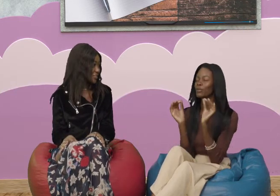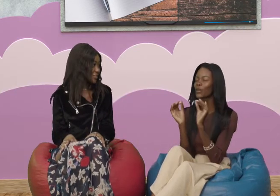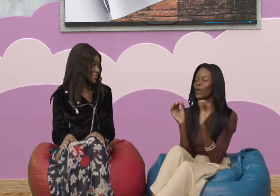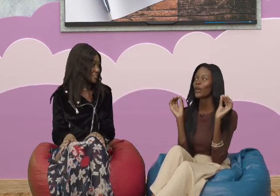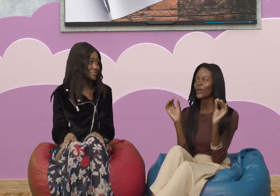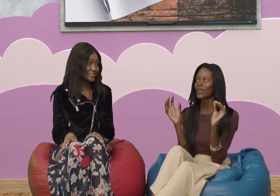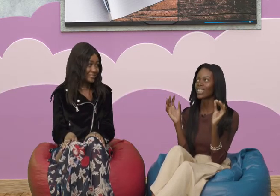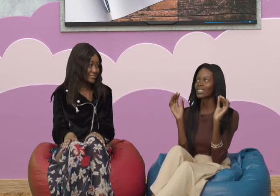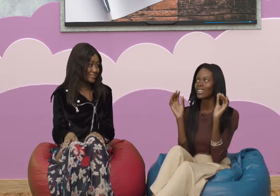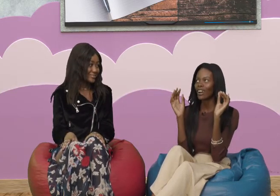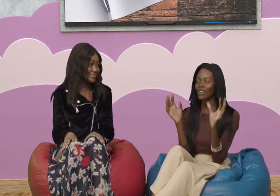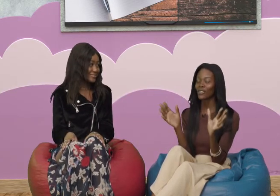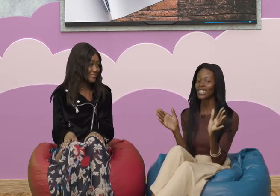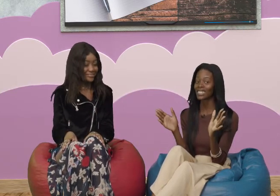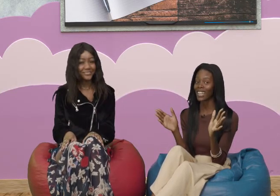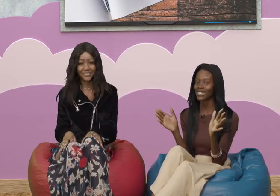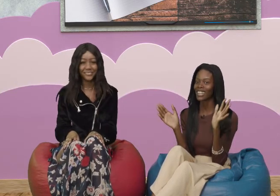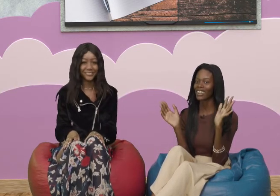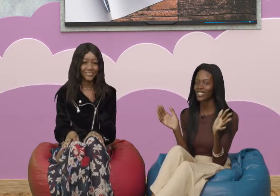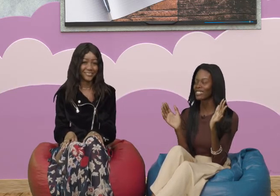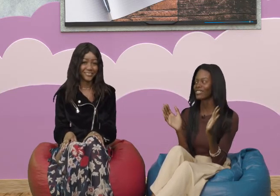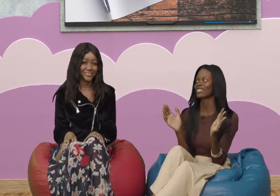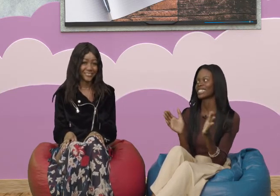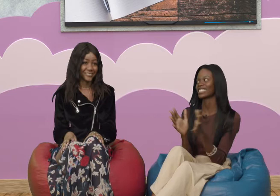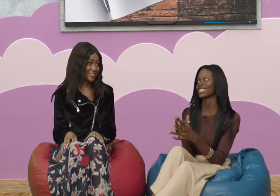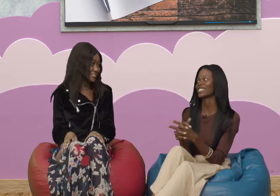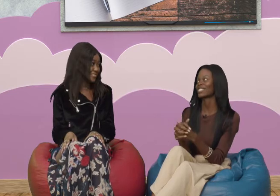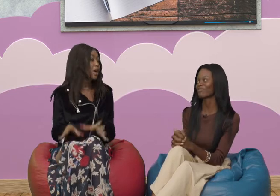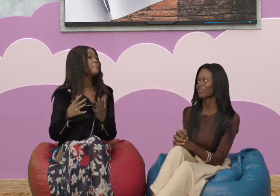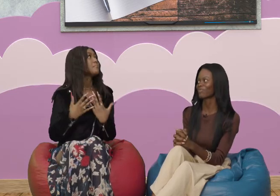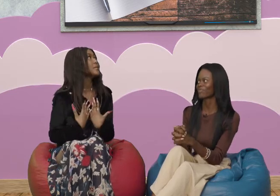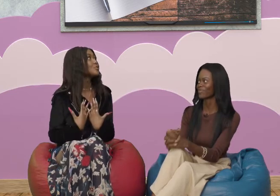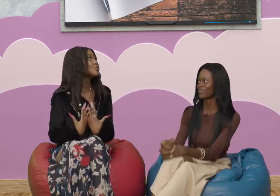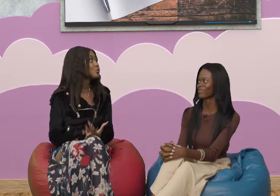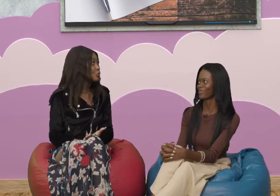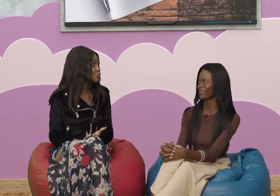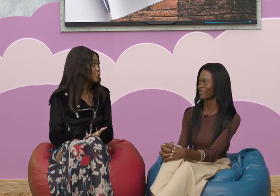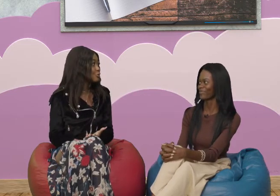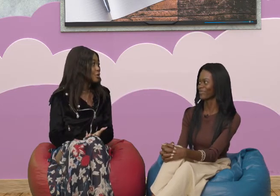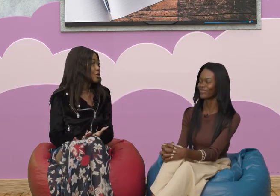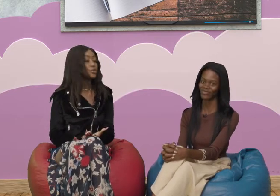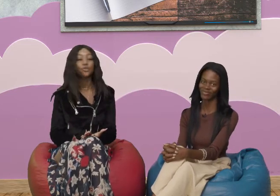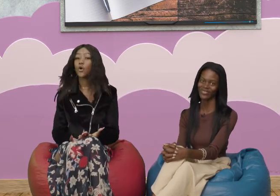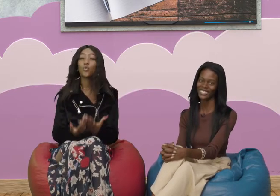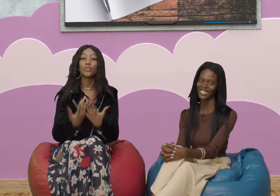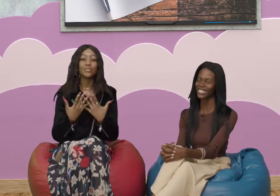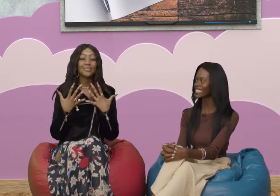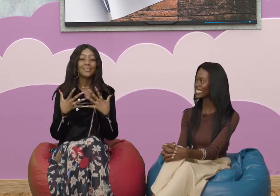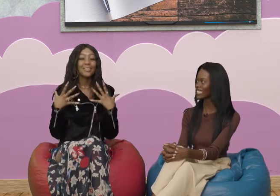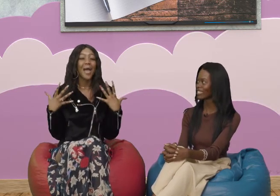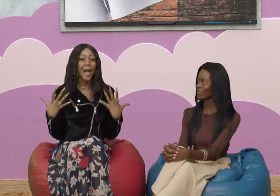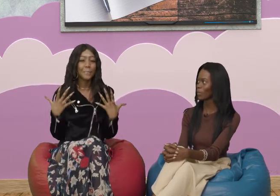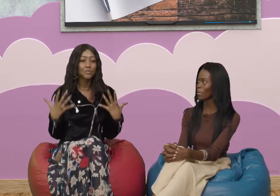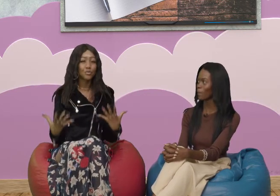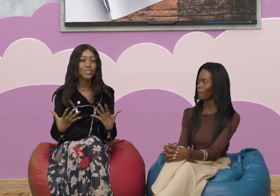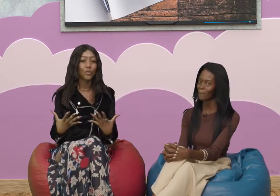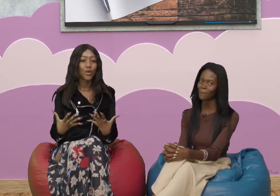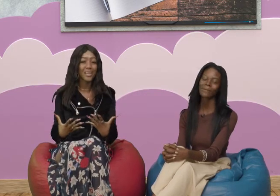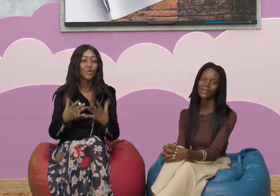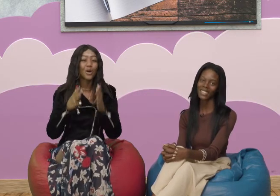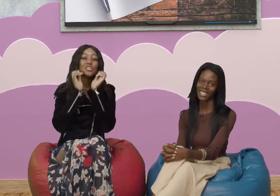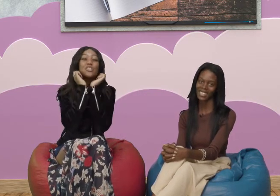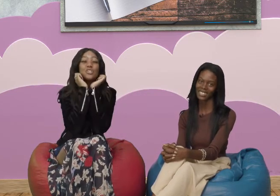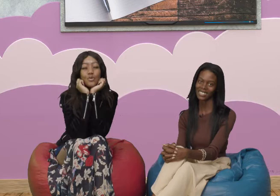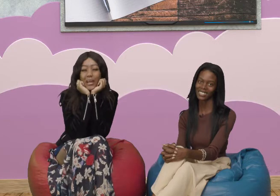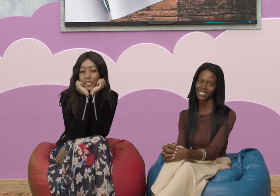before we get overexcited, I really want to sing. Me too. With the happy mood that we're in, what